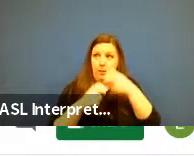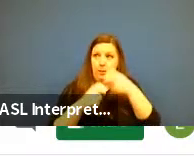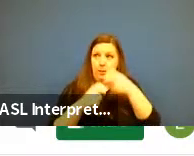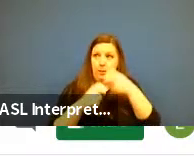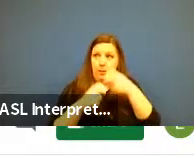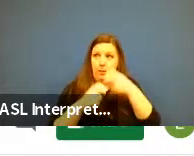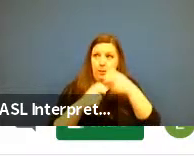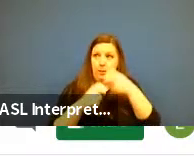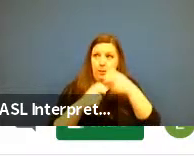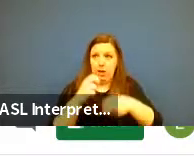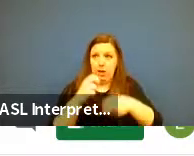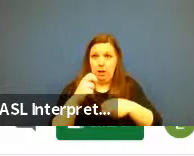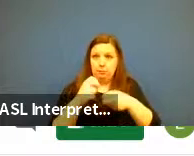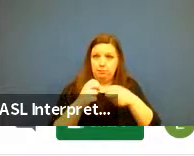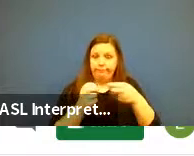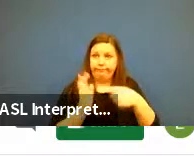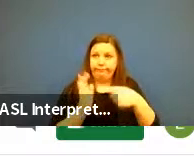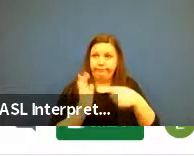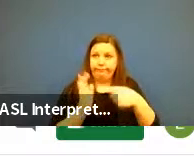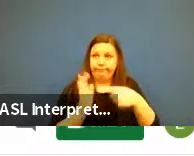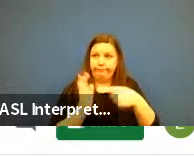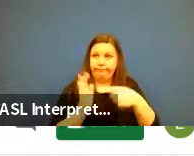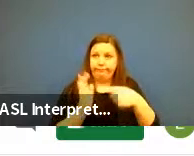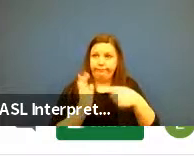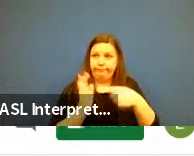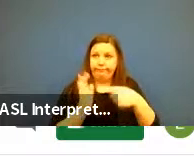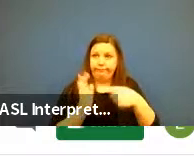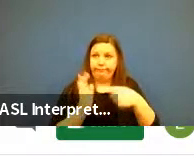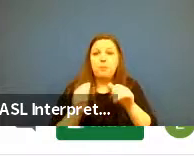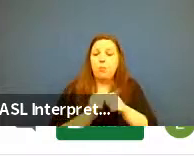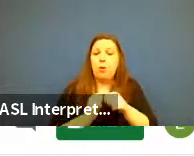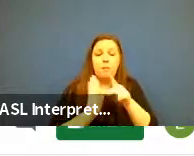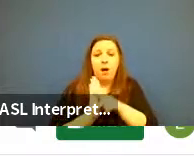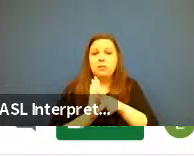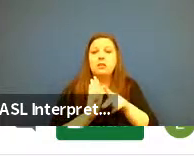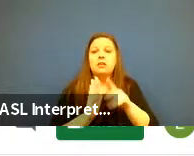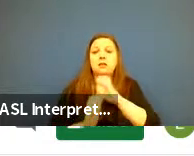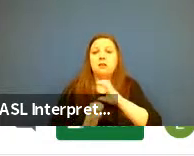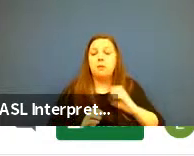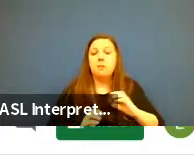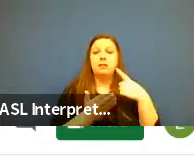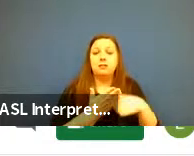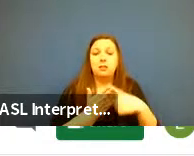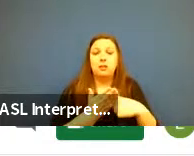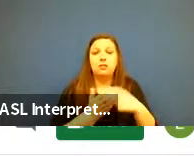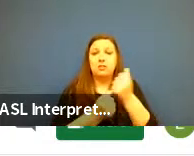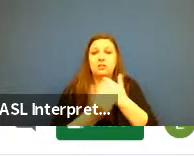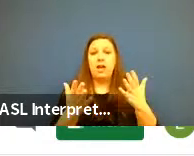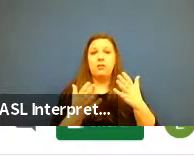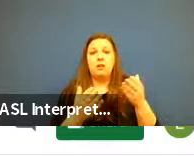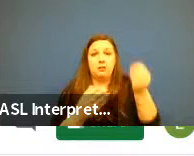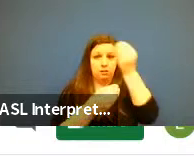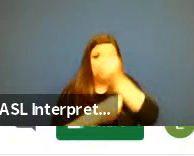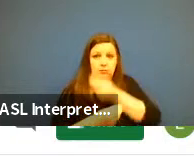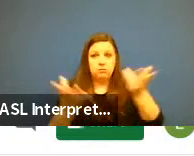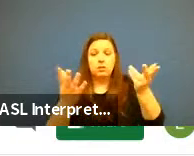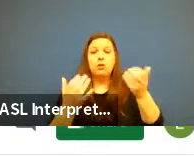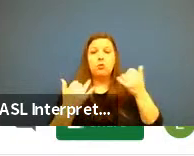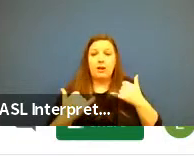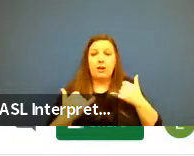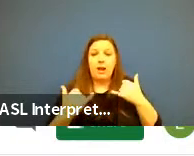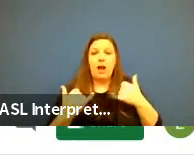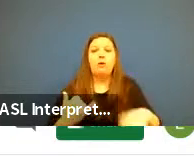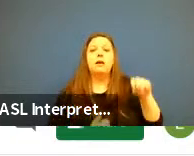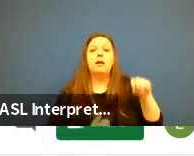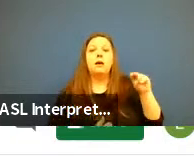thing goes with the policy committee discussions, because all that's coming out is Mike's